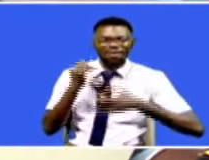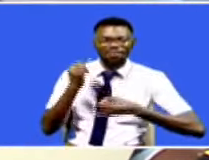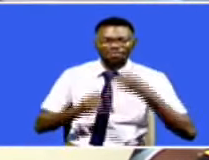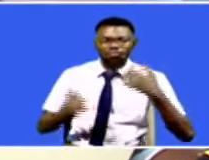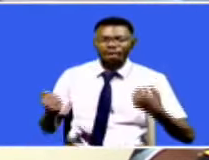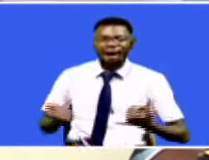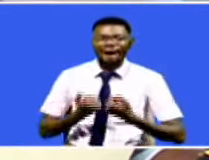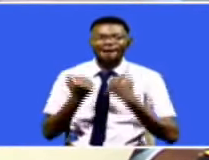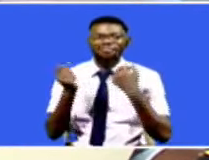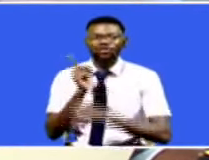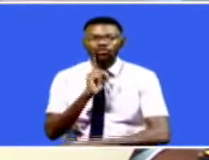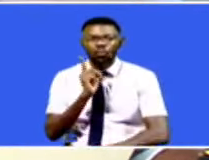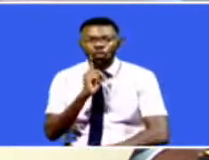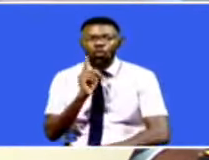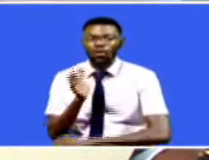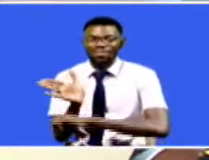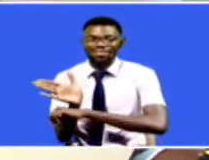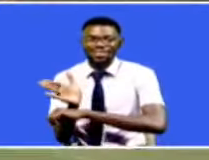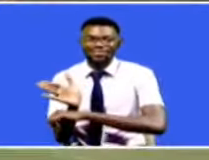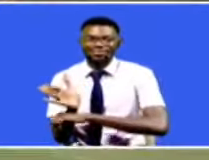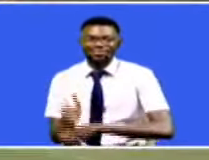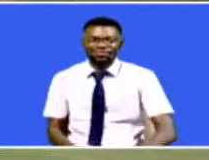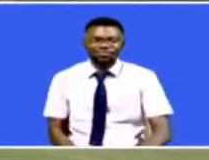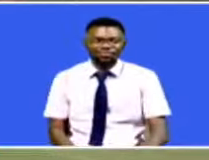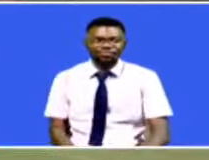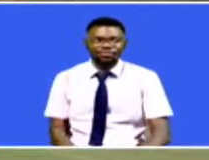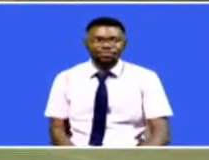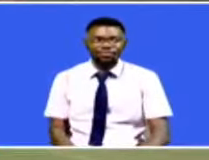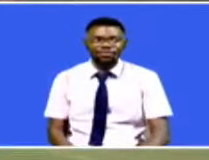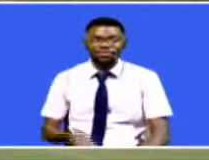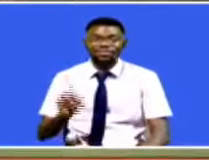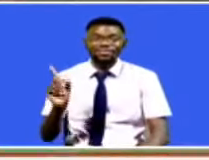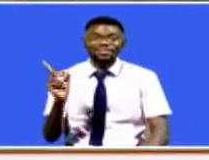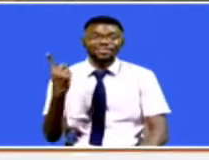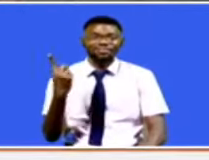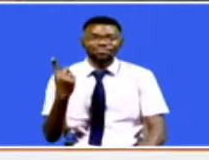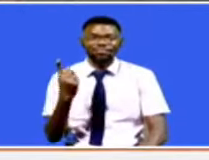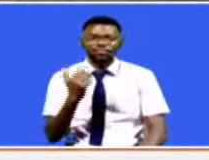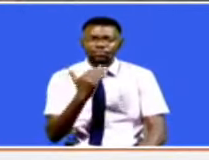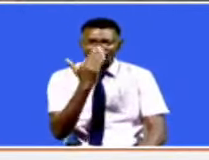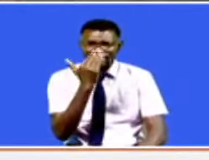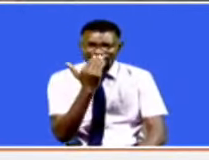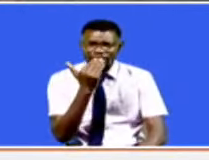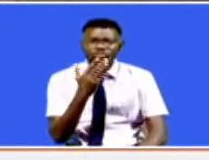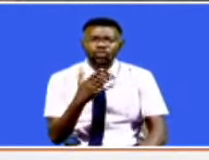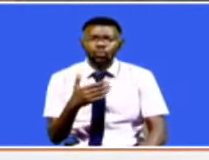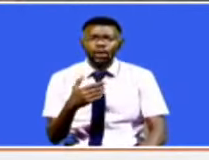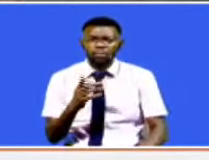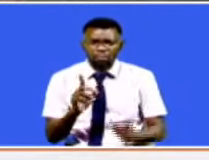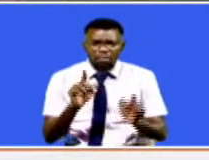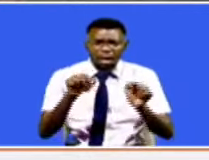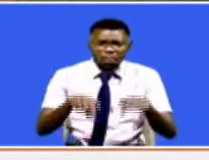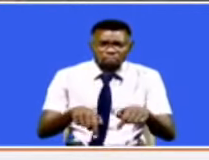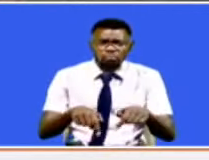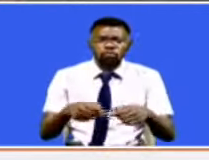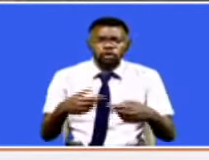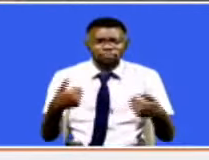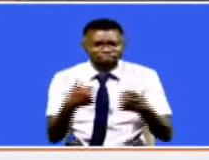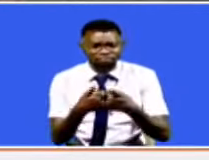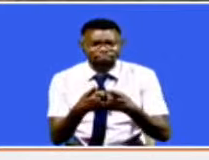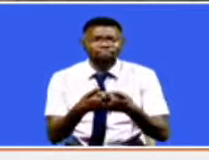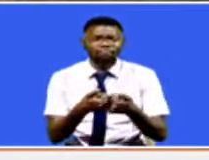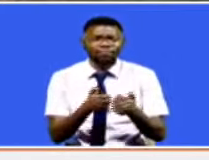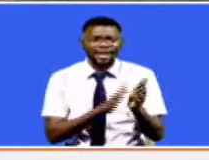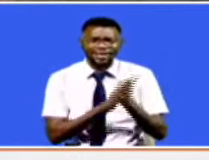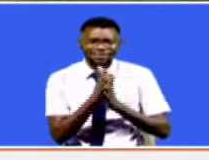tomorrow, Thursday. The first day when we endeavored to play in this tournament, we just had our eyes on the